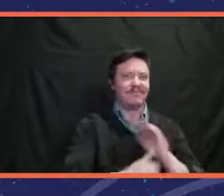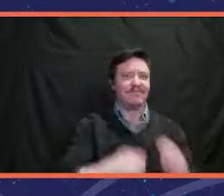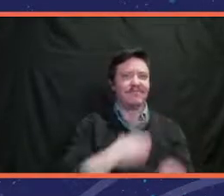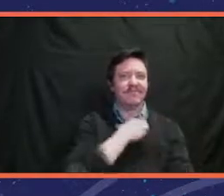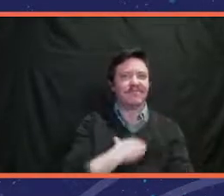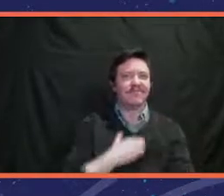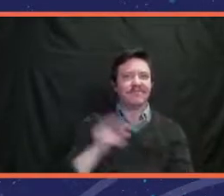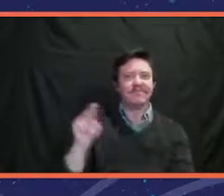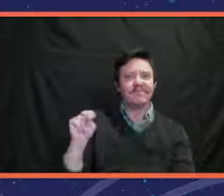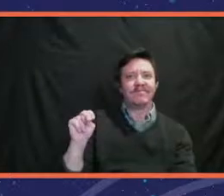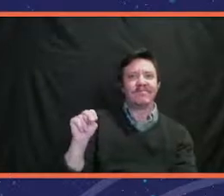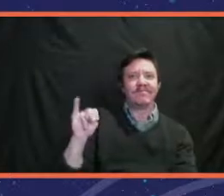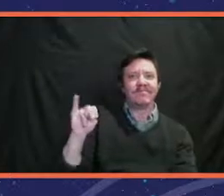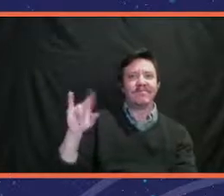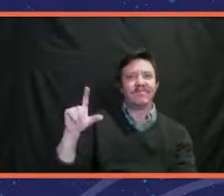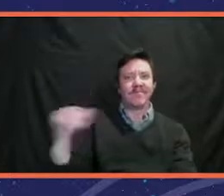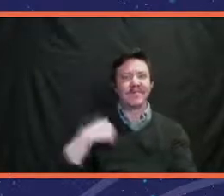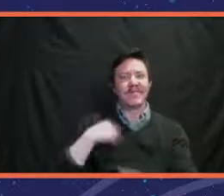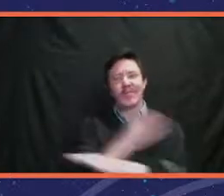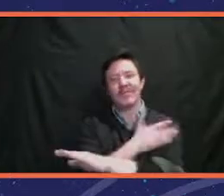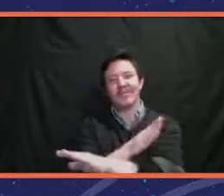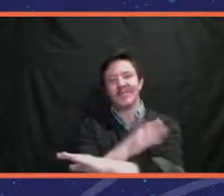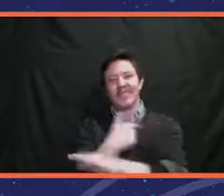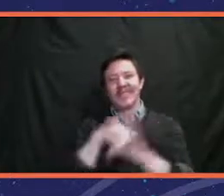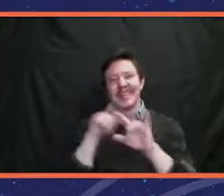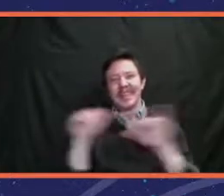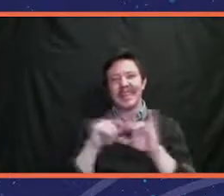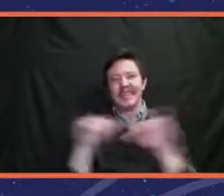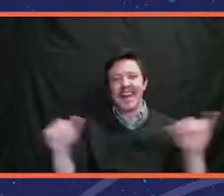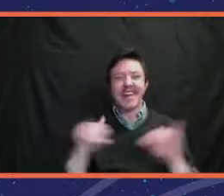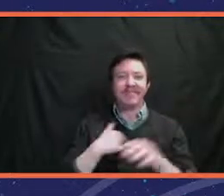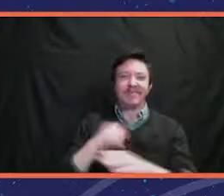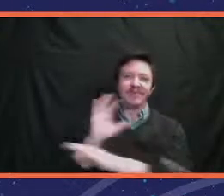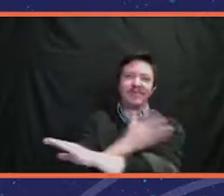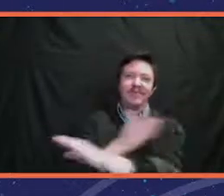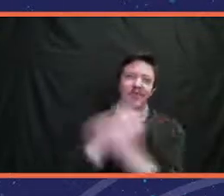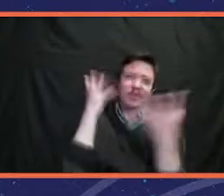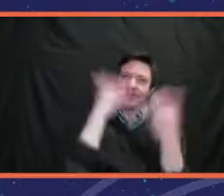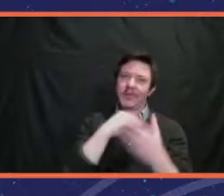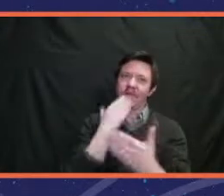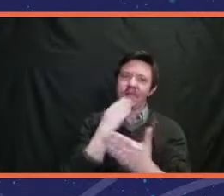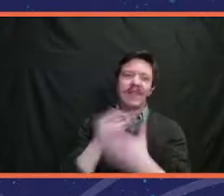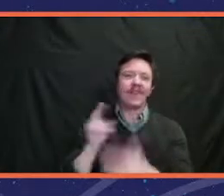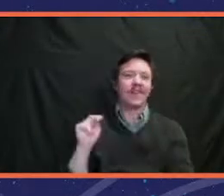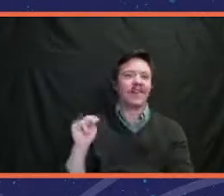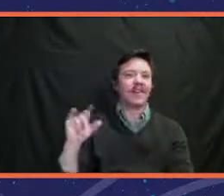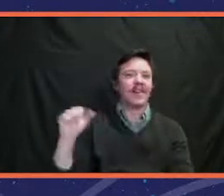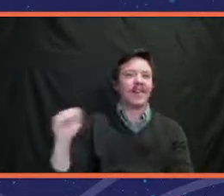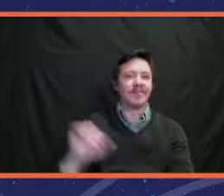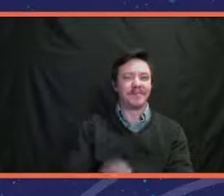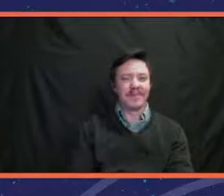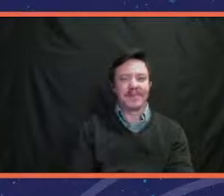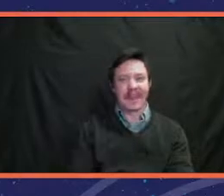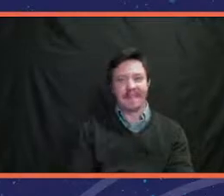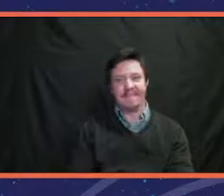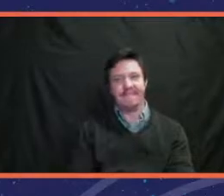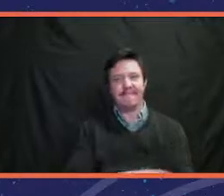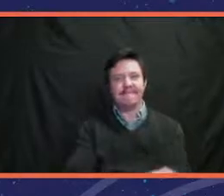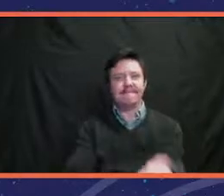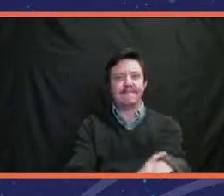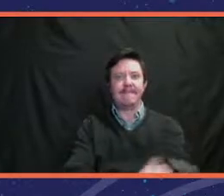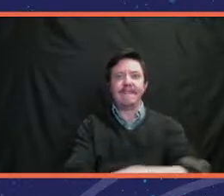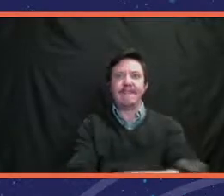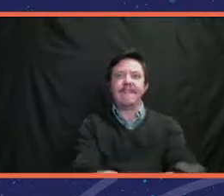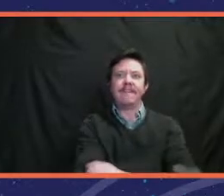as I do this, but the music is awesome. Thank you, Nyla. So in one of the previous slides, it